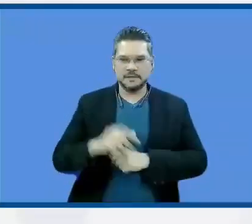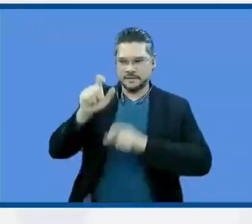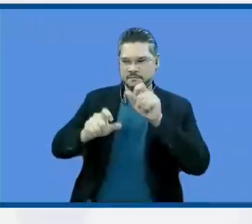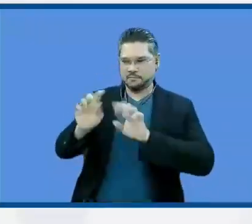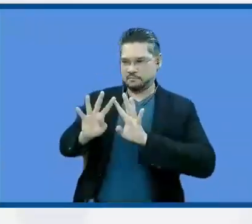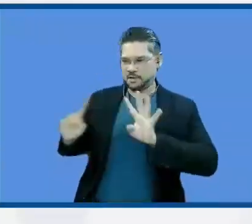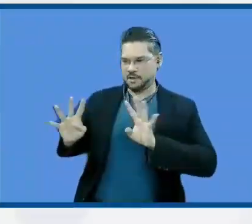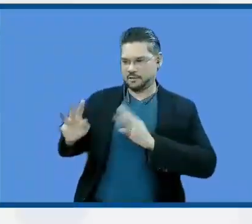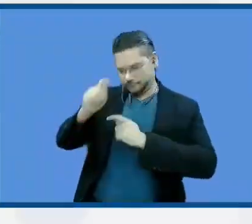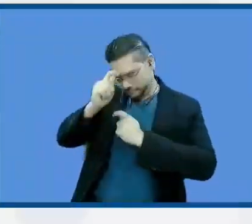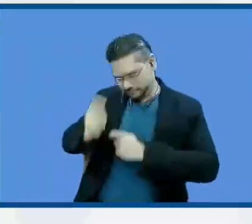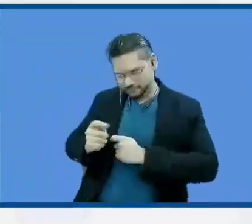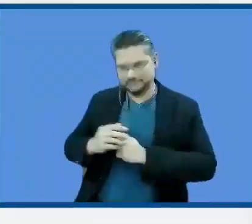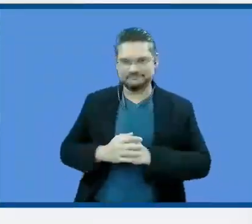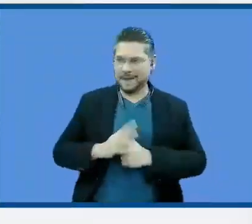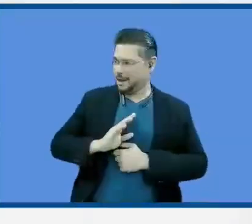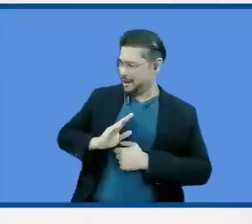we're all women, aren't we?